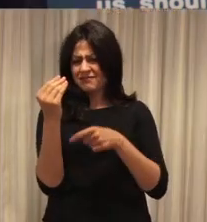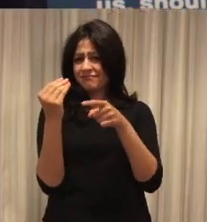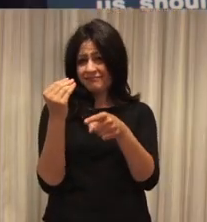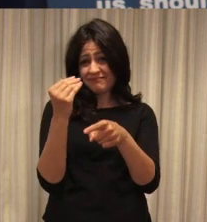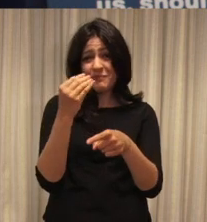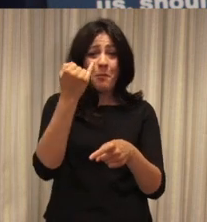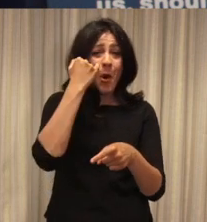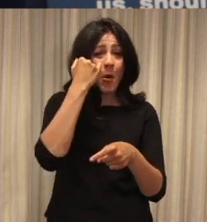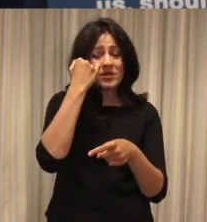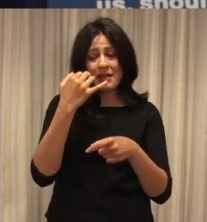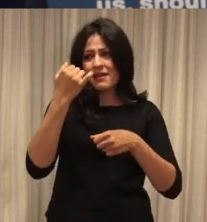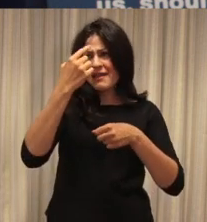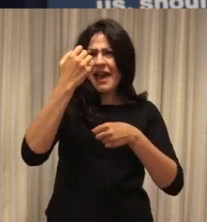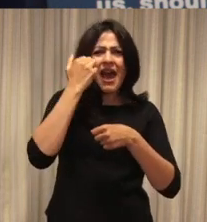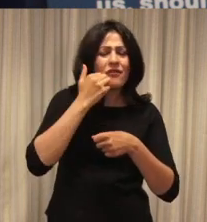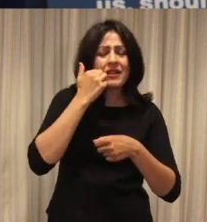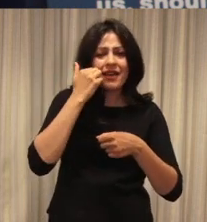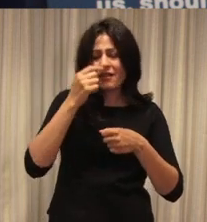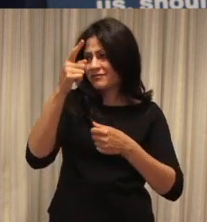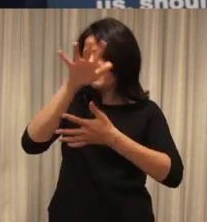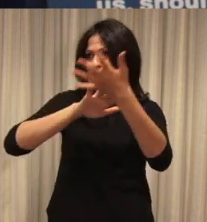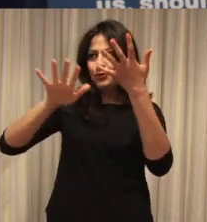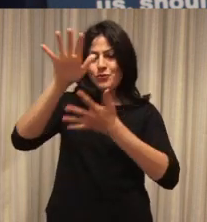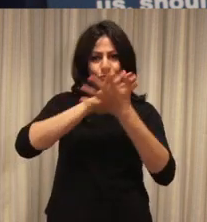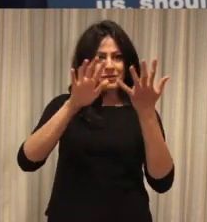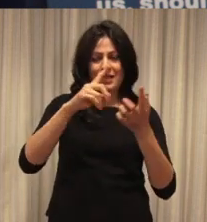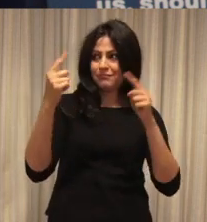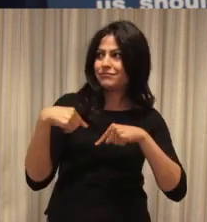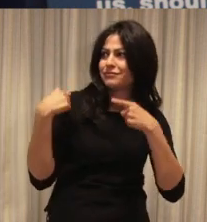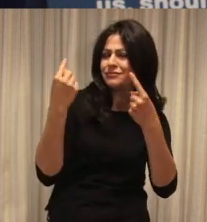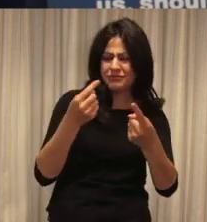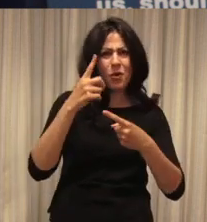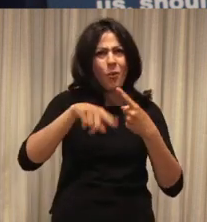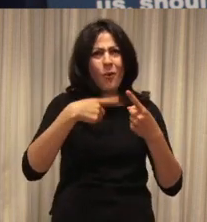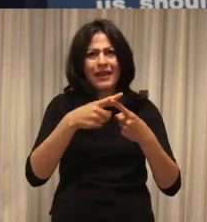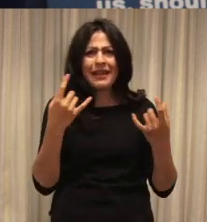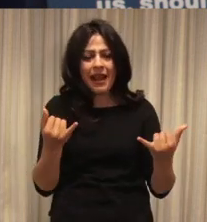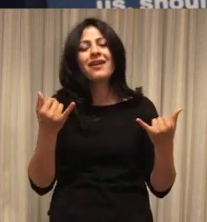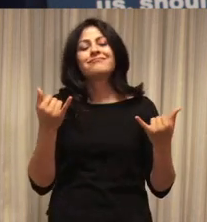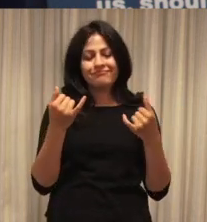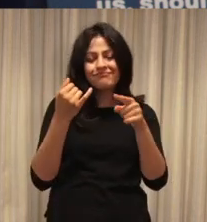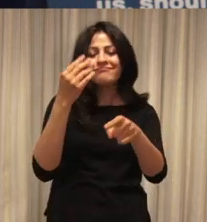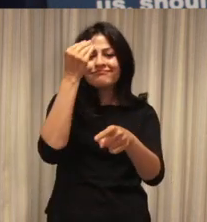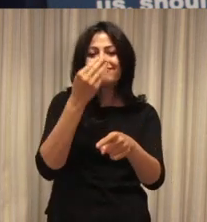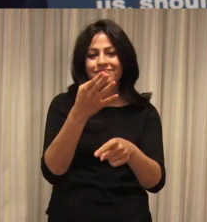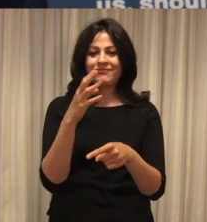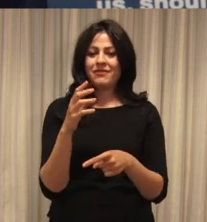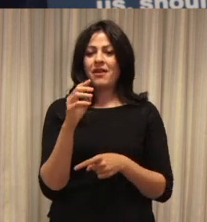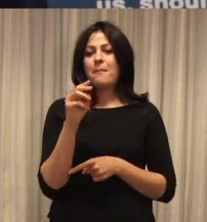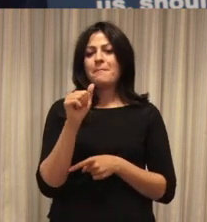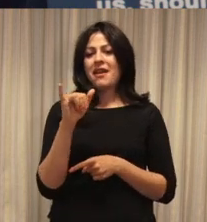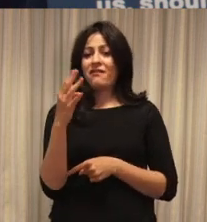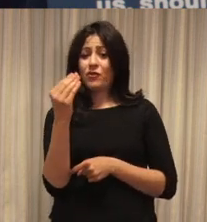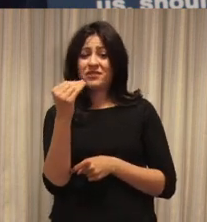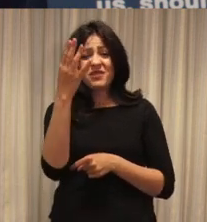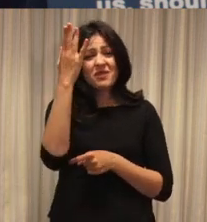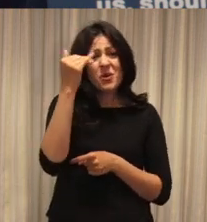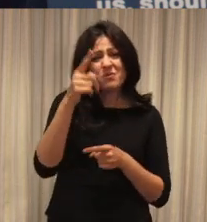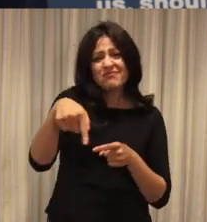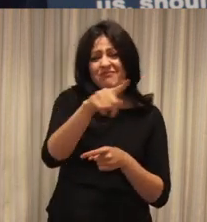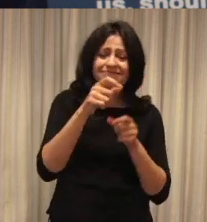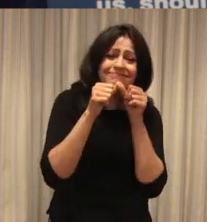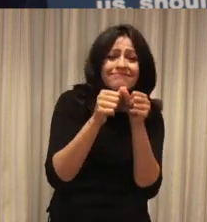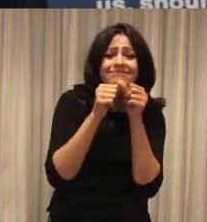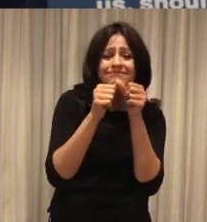of day and time and month, if you're anything like me. I hope you are hanging in there and doing well. We are definitely doing that